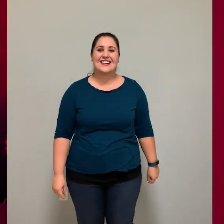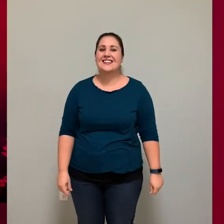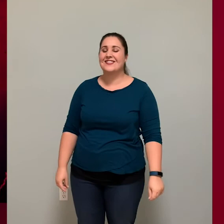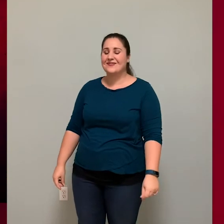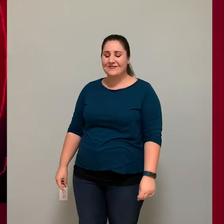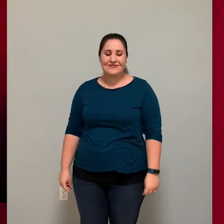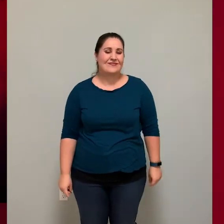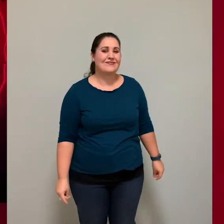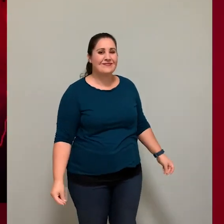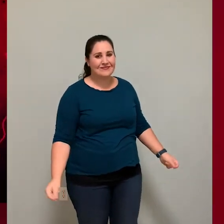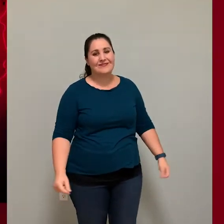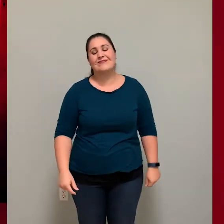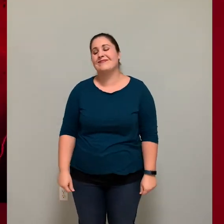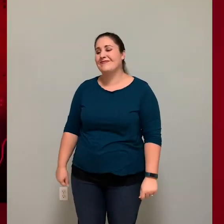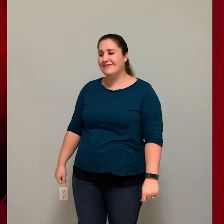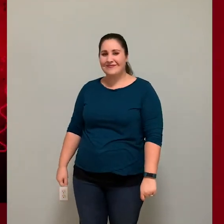Jesus.